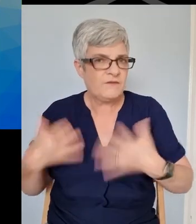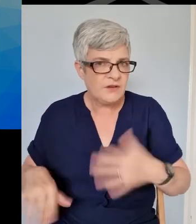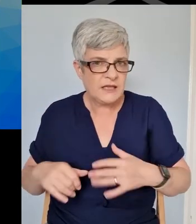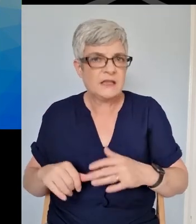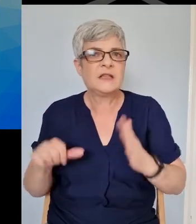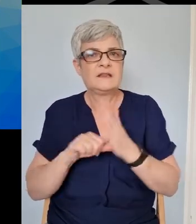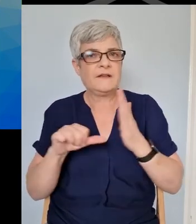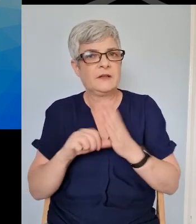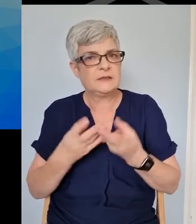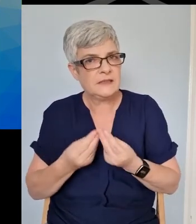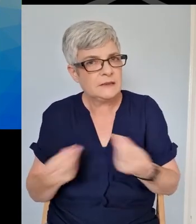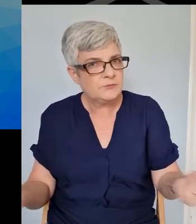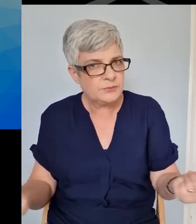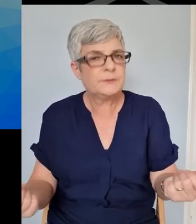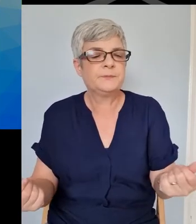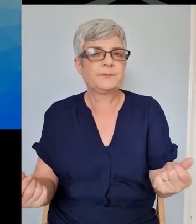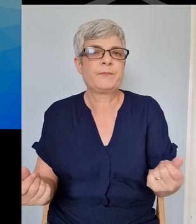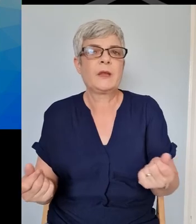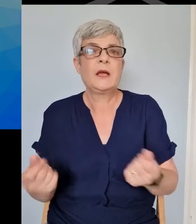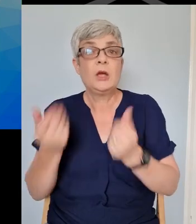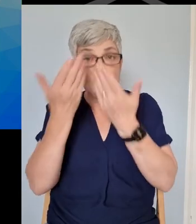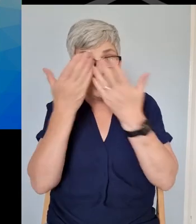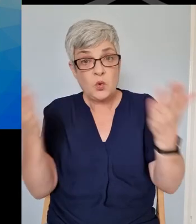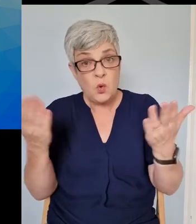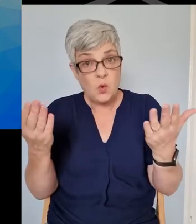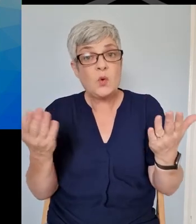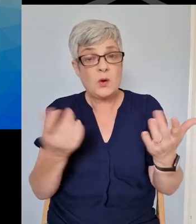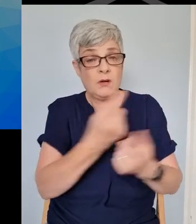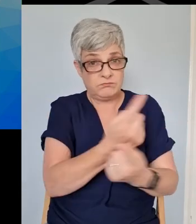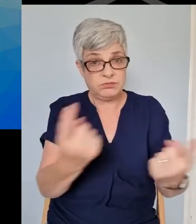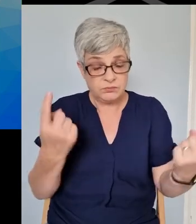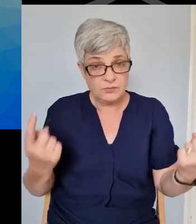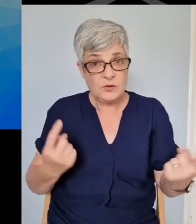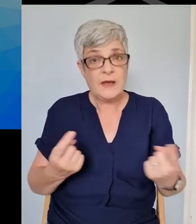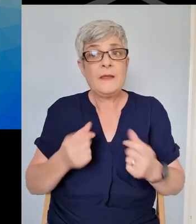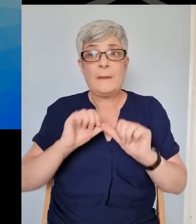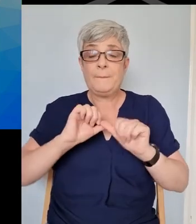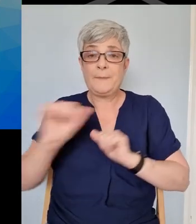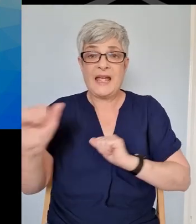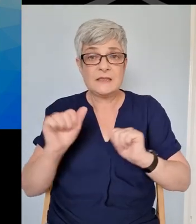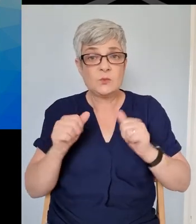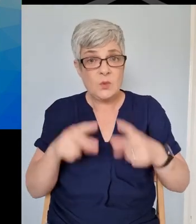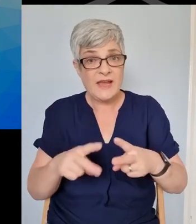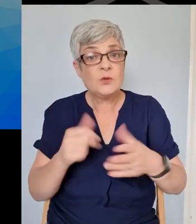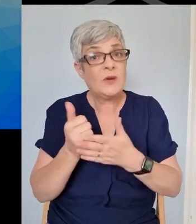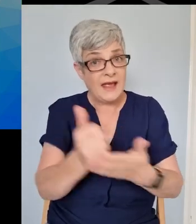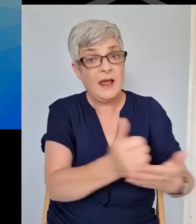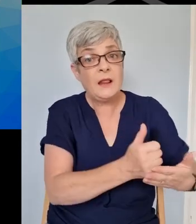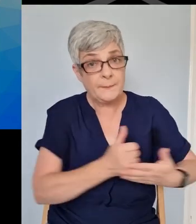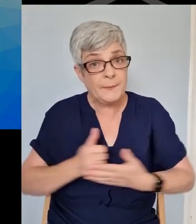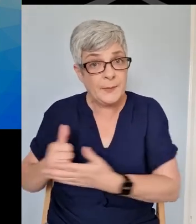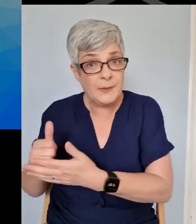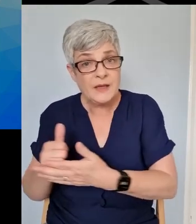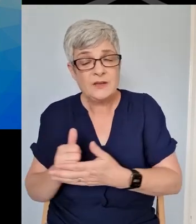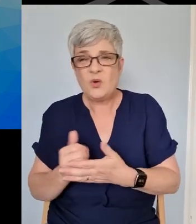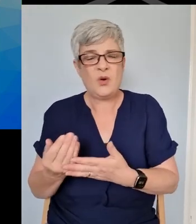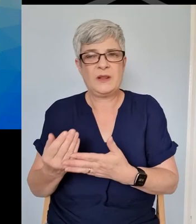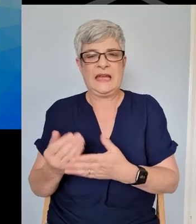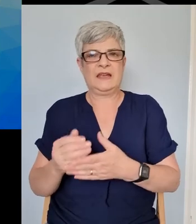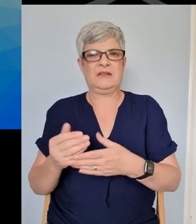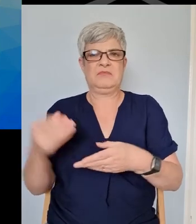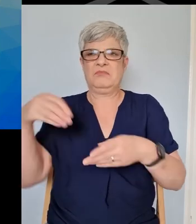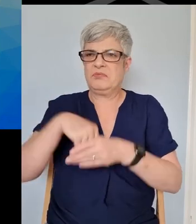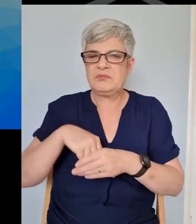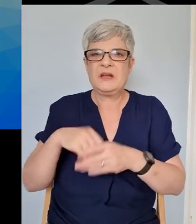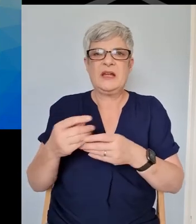difficulties. Show us the best way to help those who suffer, without being intrusive, but without simply turning away from their